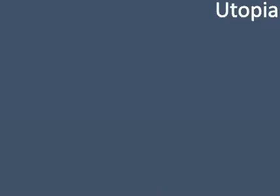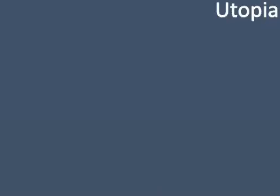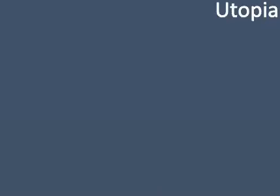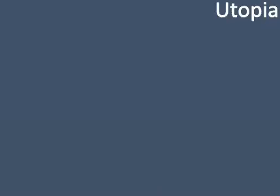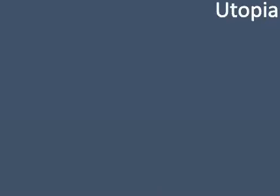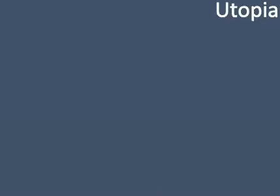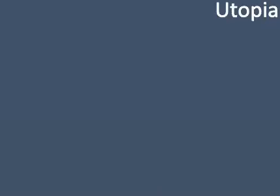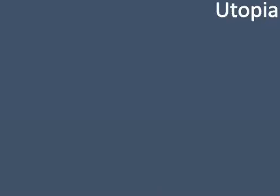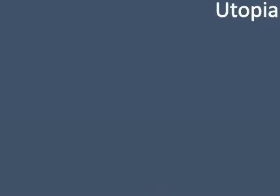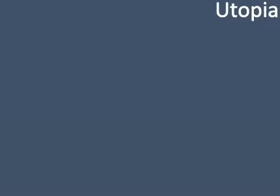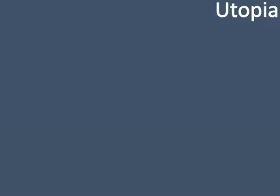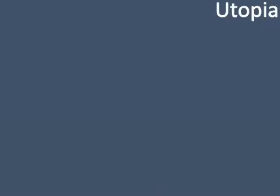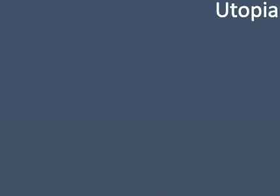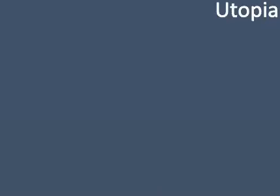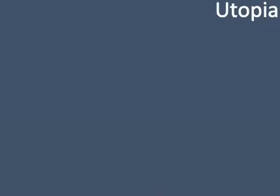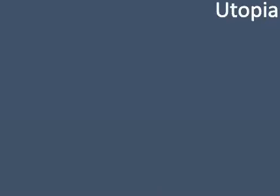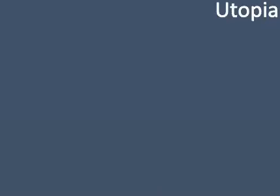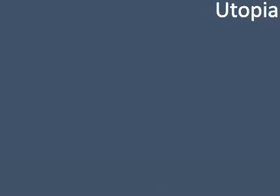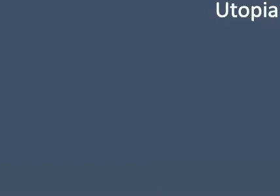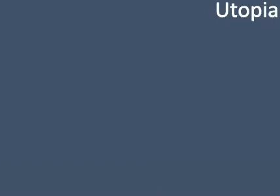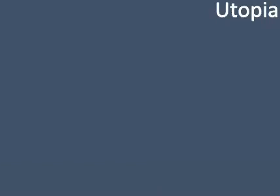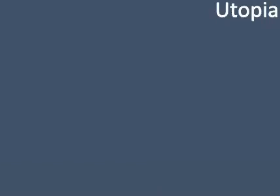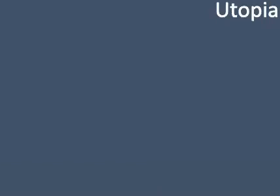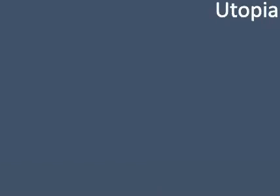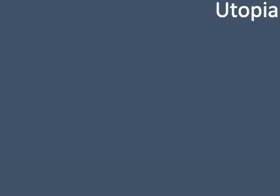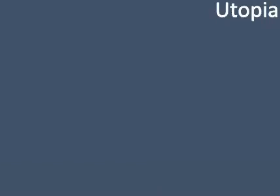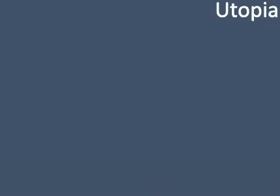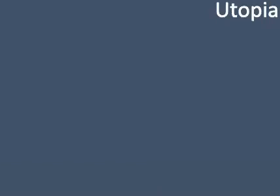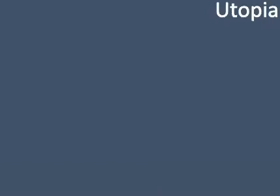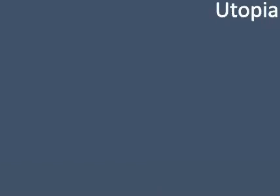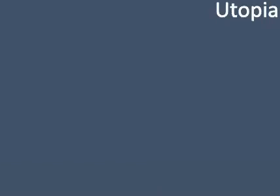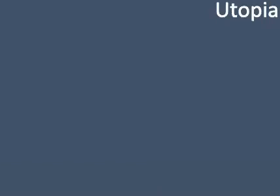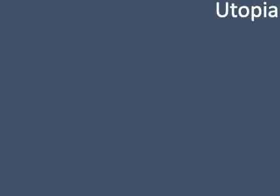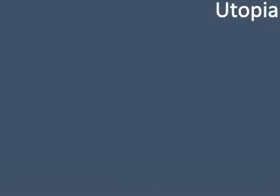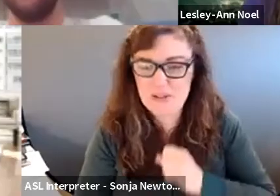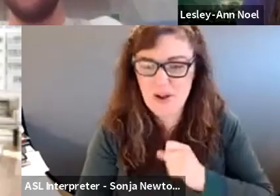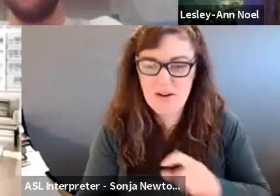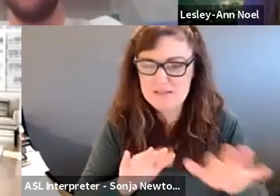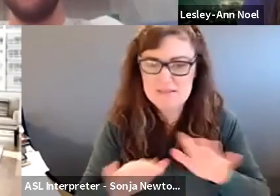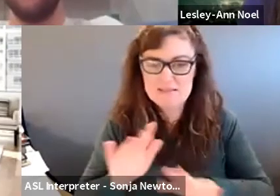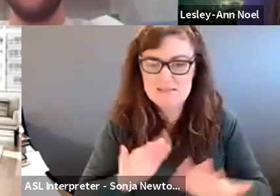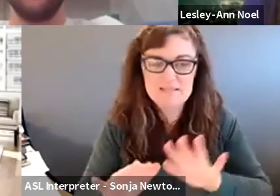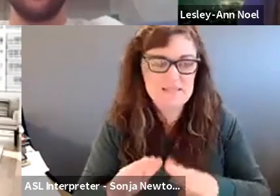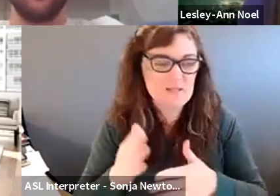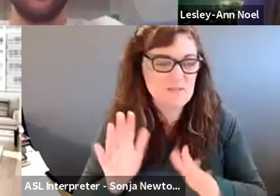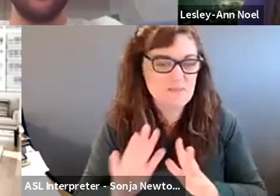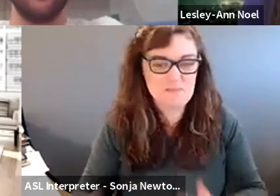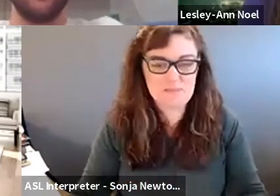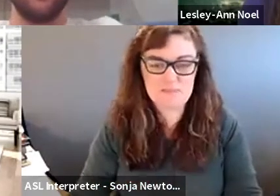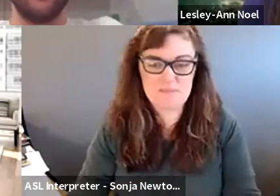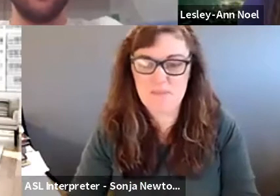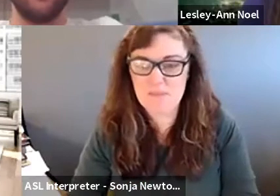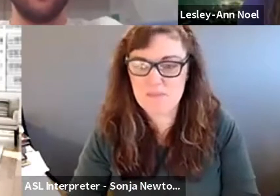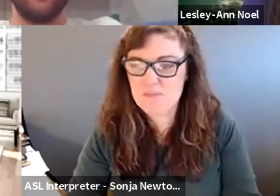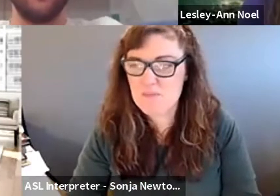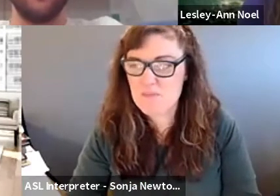to escape. If I stop my screen, sure, sorry. I'm going to share a new screen. Is this